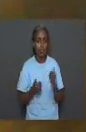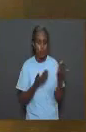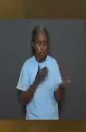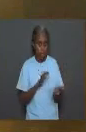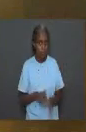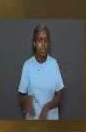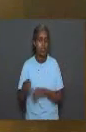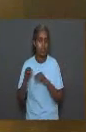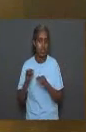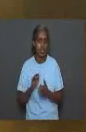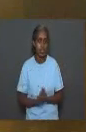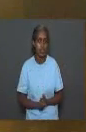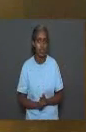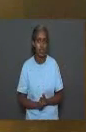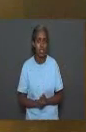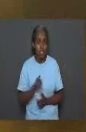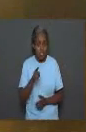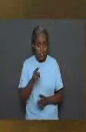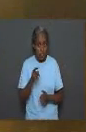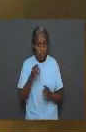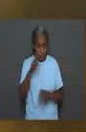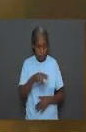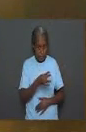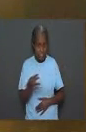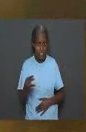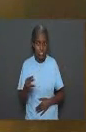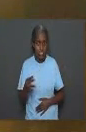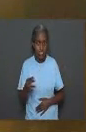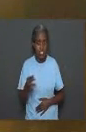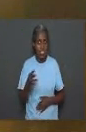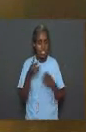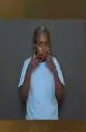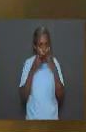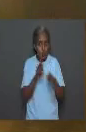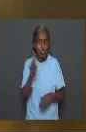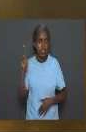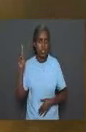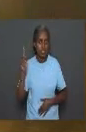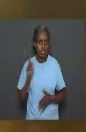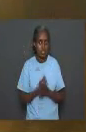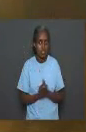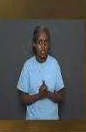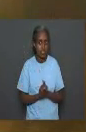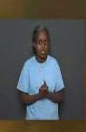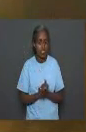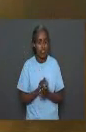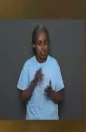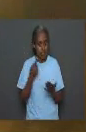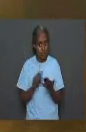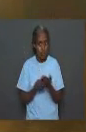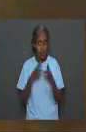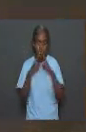Welcome back, students. If your matrices looked like these, then you are